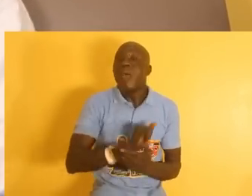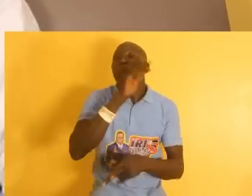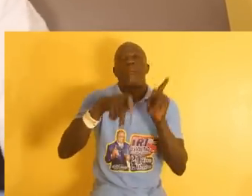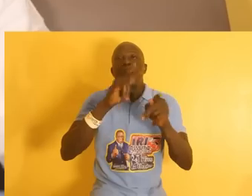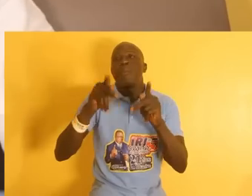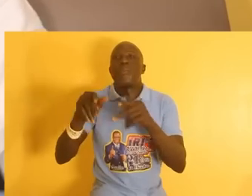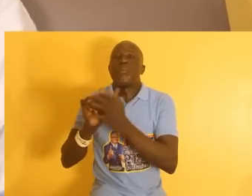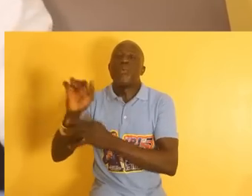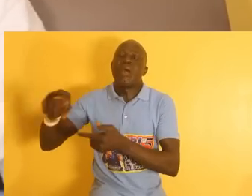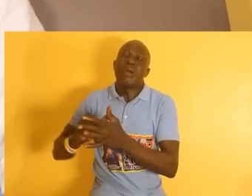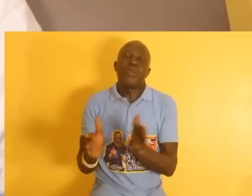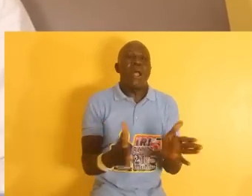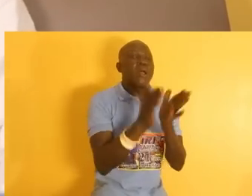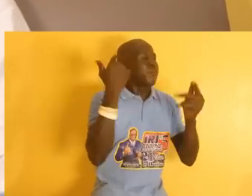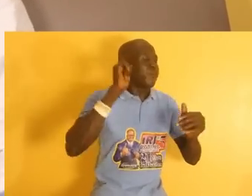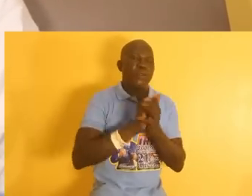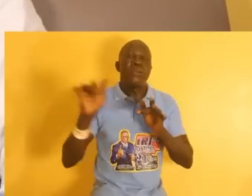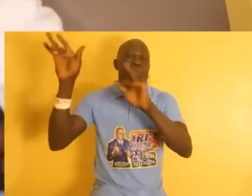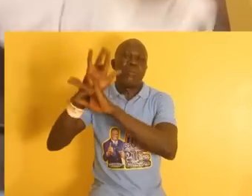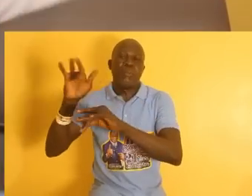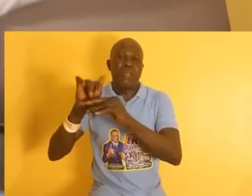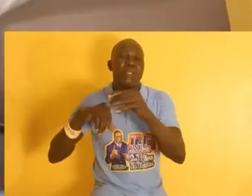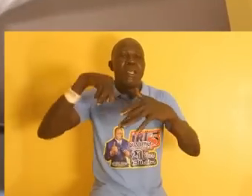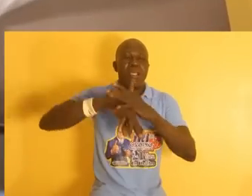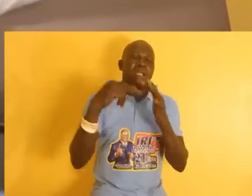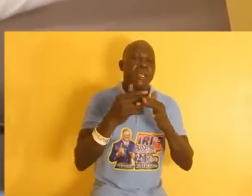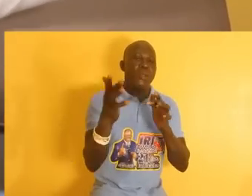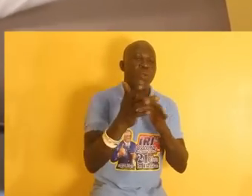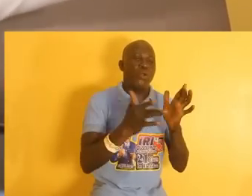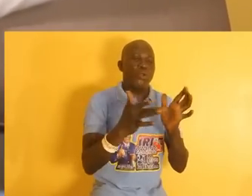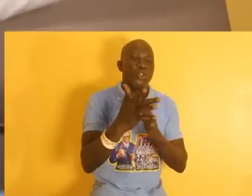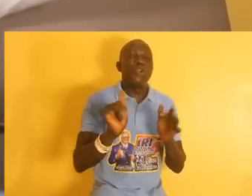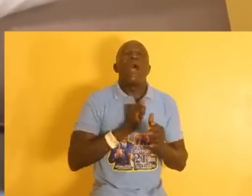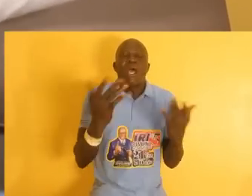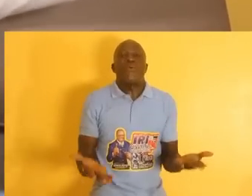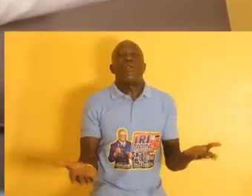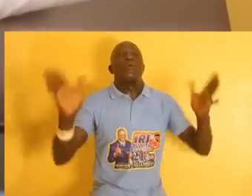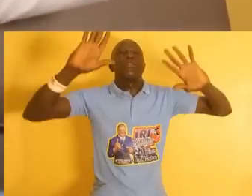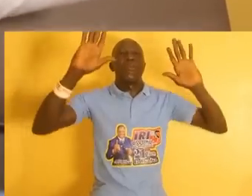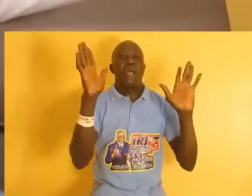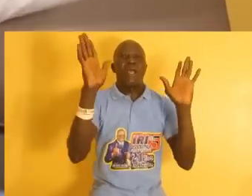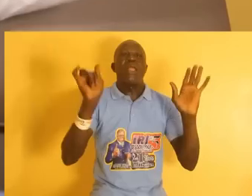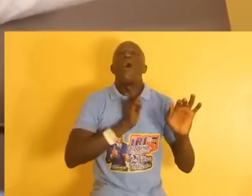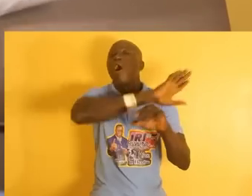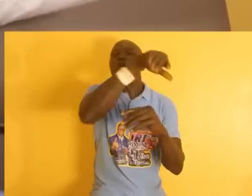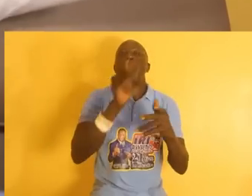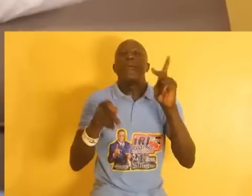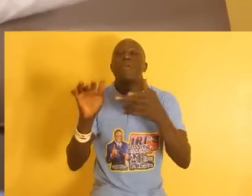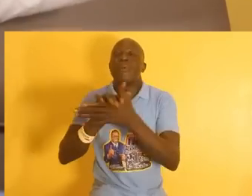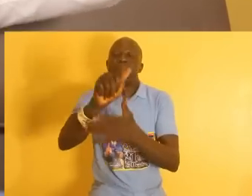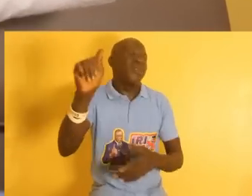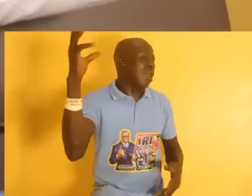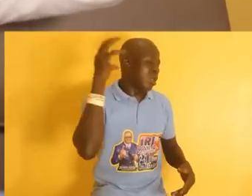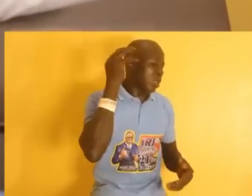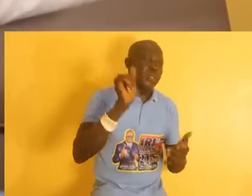niyan. All people. I be better for anu. Era kasa pada. Mo gbe owo soke. Mo gbe ni e to gbagbo to nso